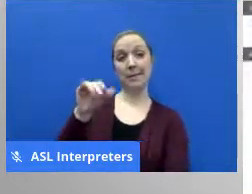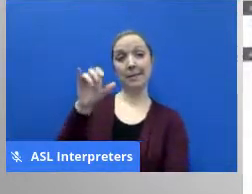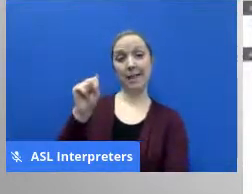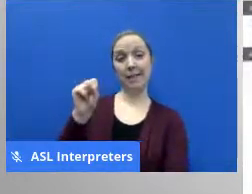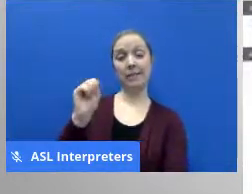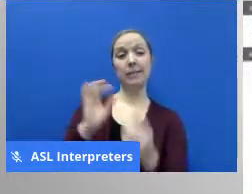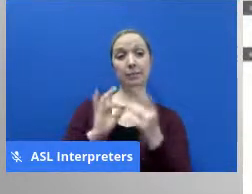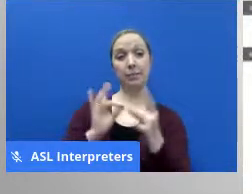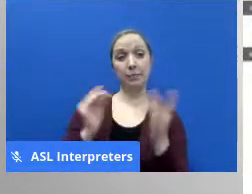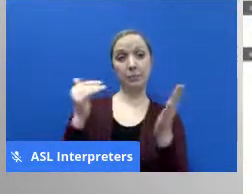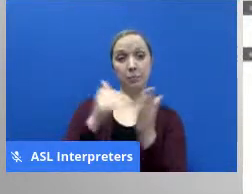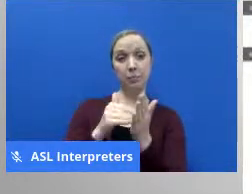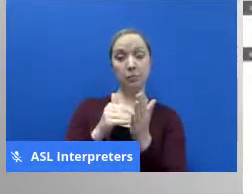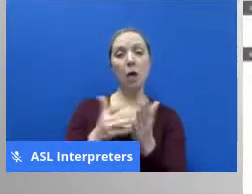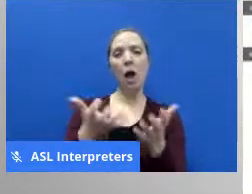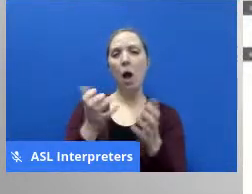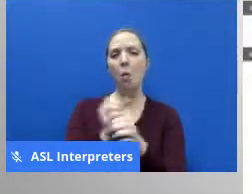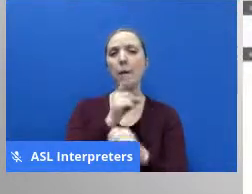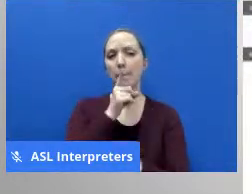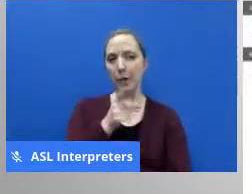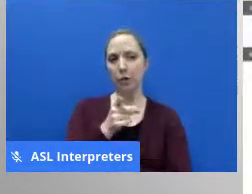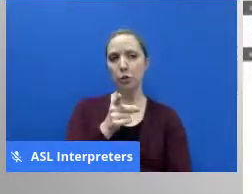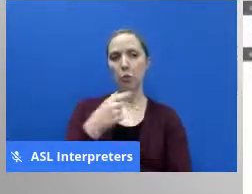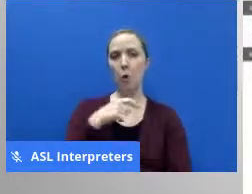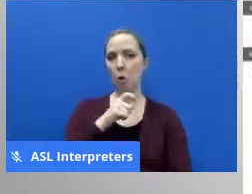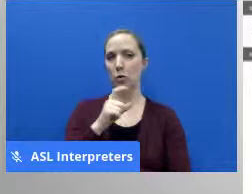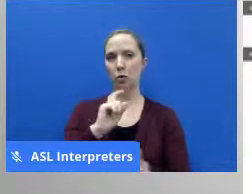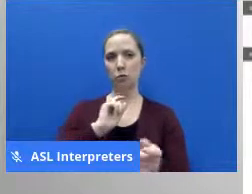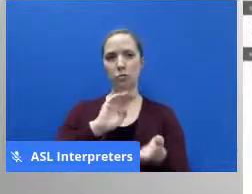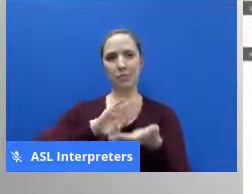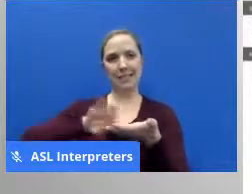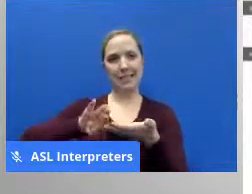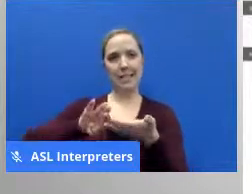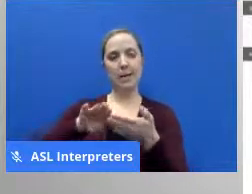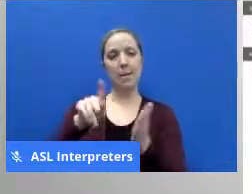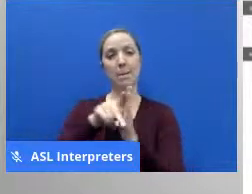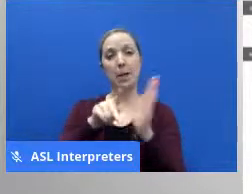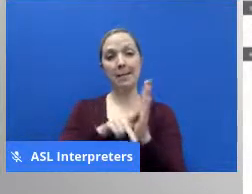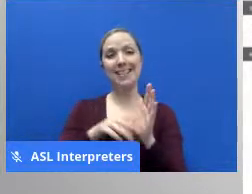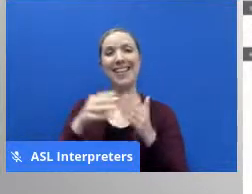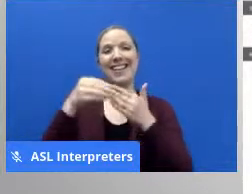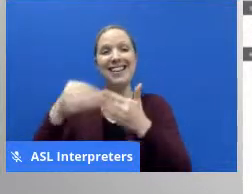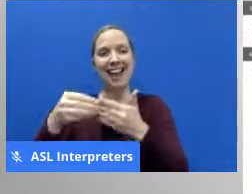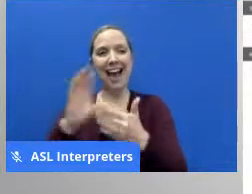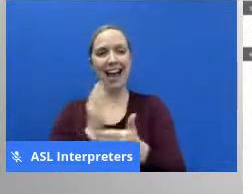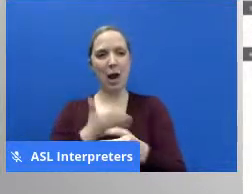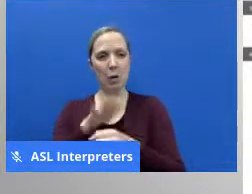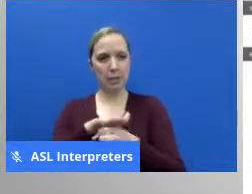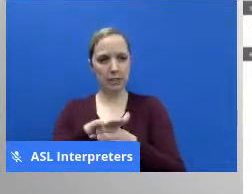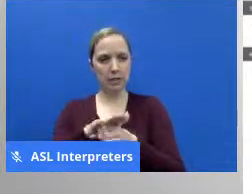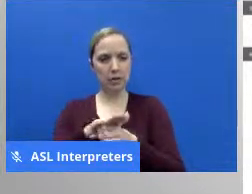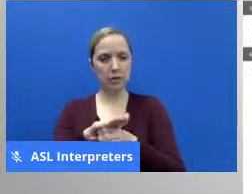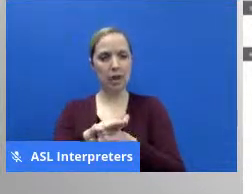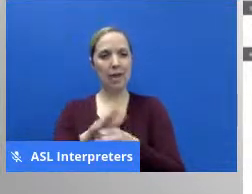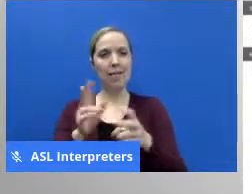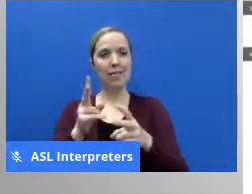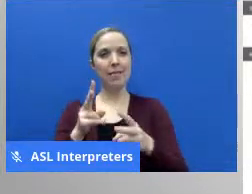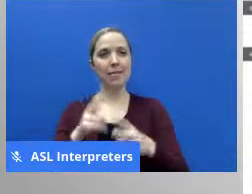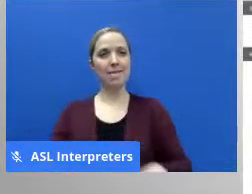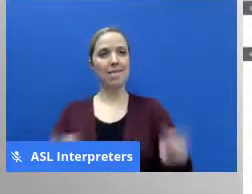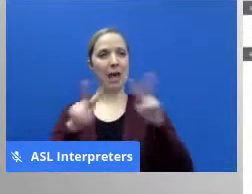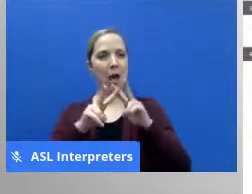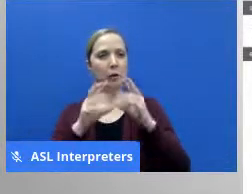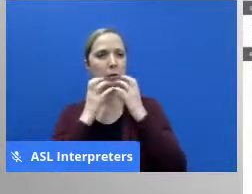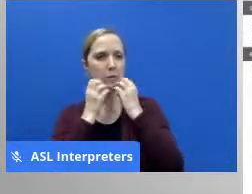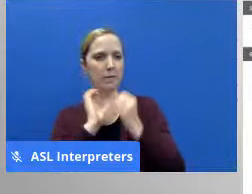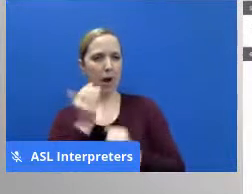do not rescind policies that give guidance to the operations of the district and the values of the board in terms of